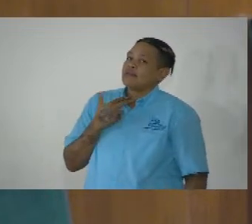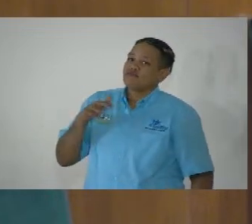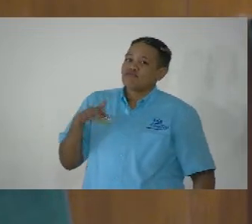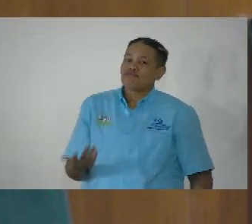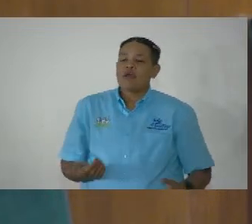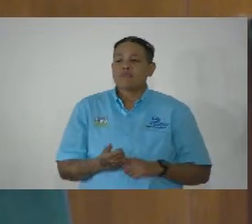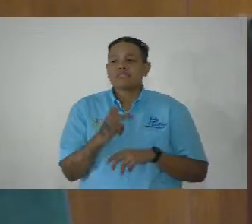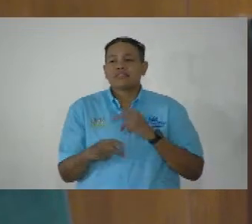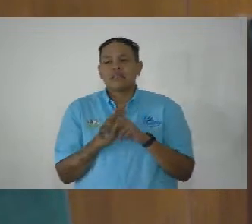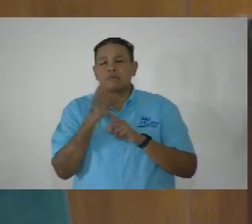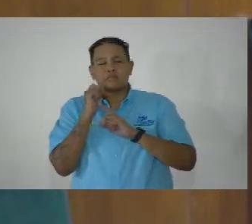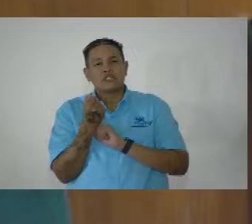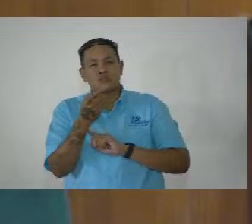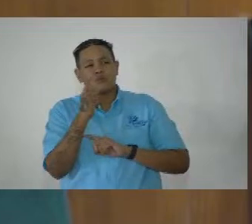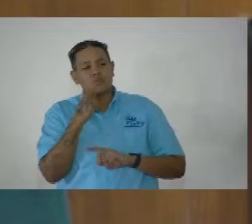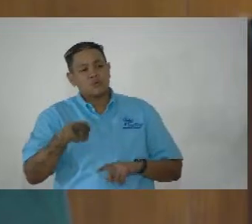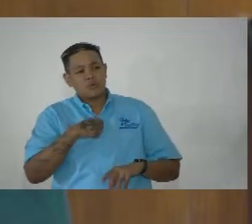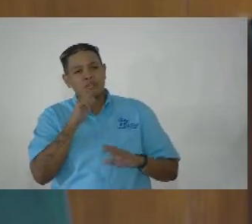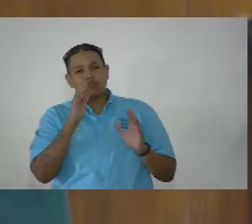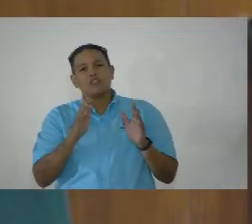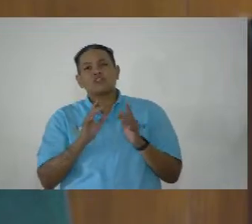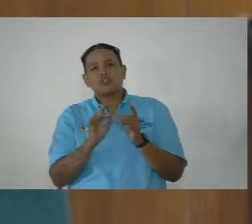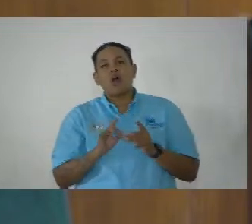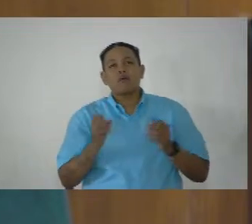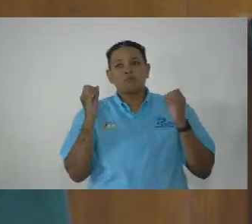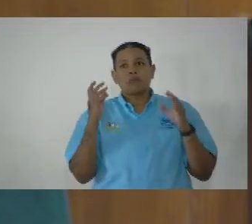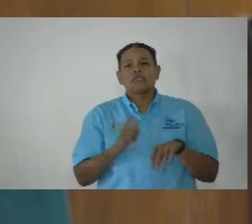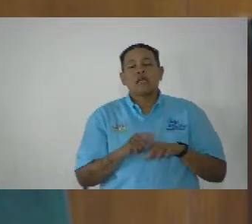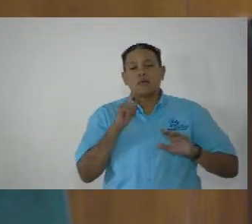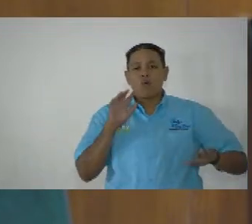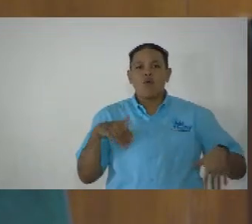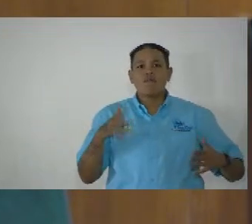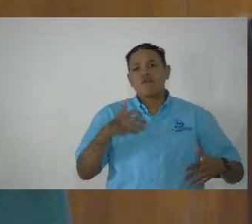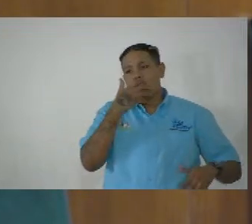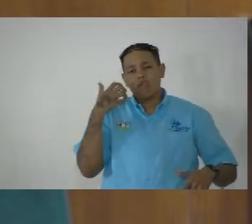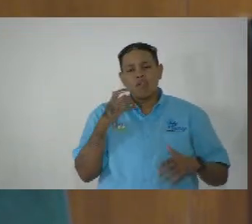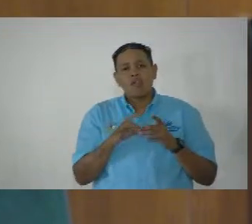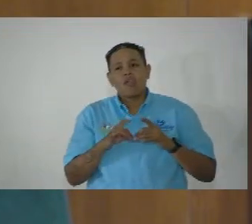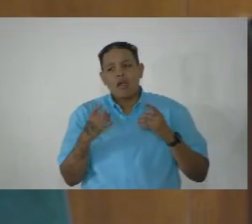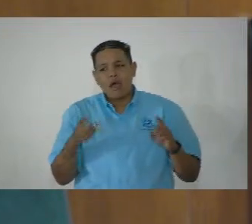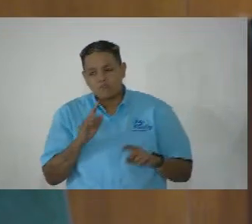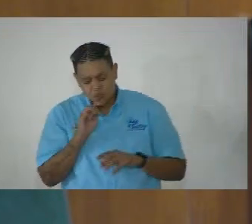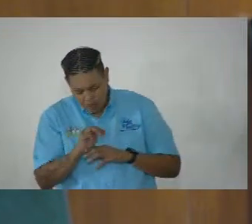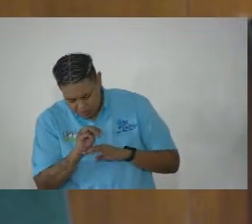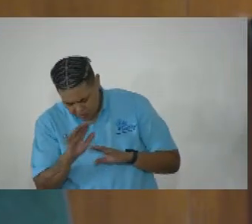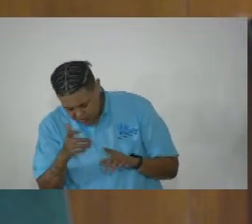of situation that we talk about too many times. And so, Minister,